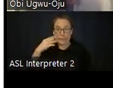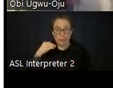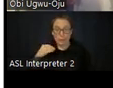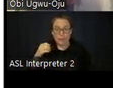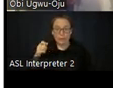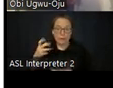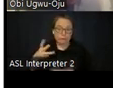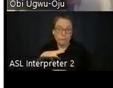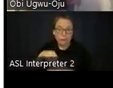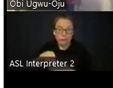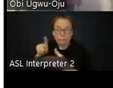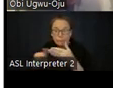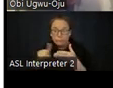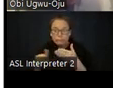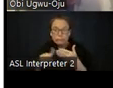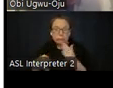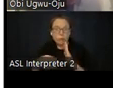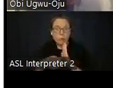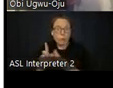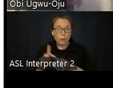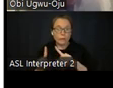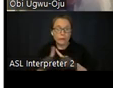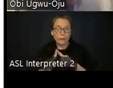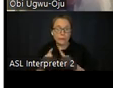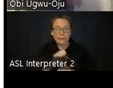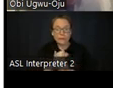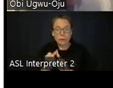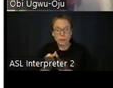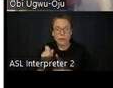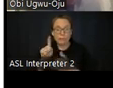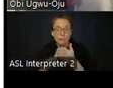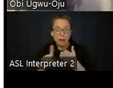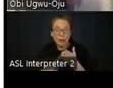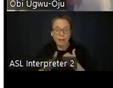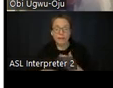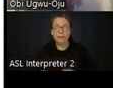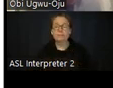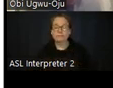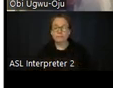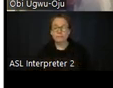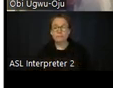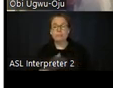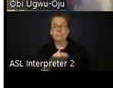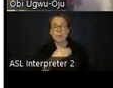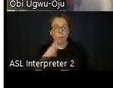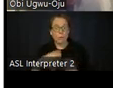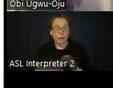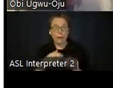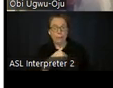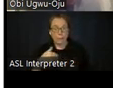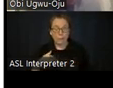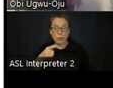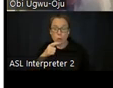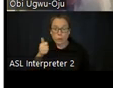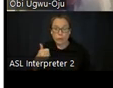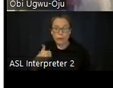investigations, case review, and auditing. The board shall have members who have experience doing